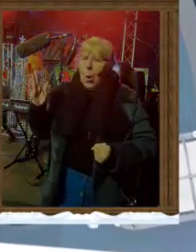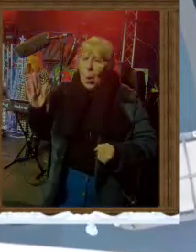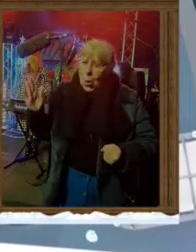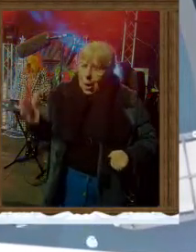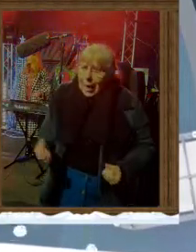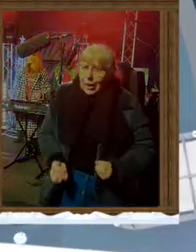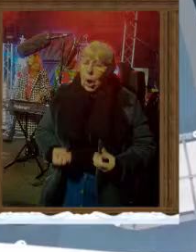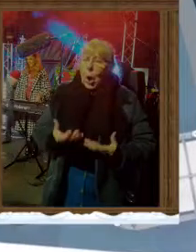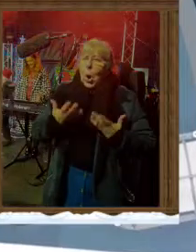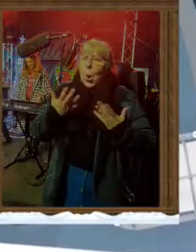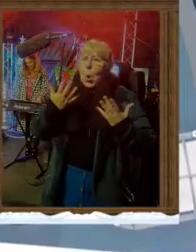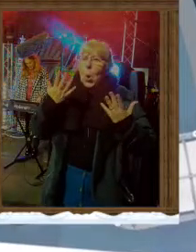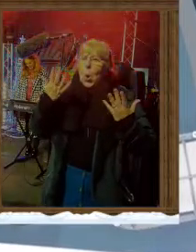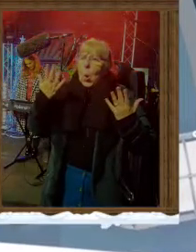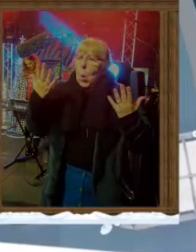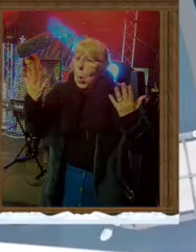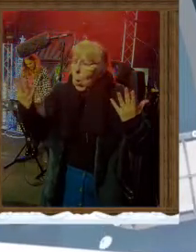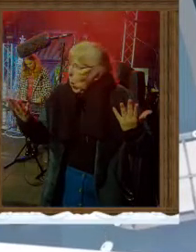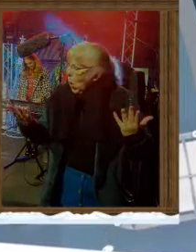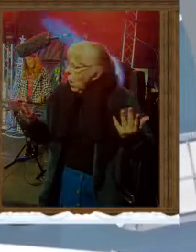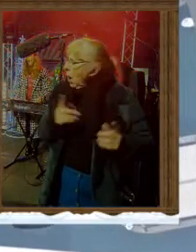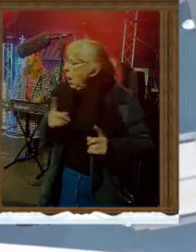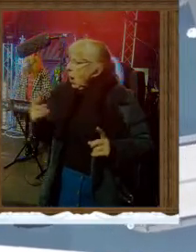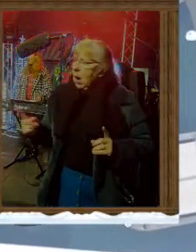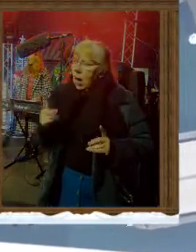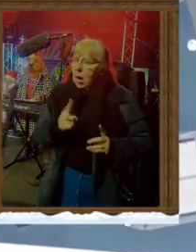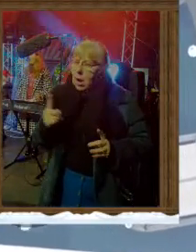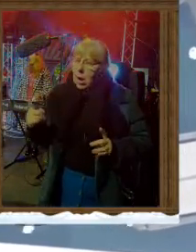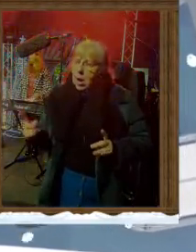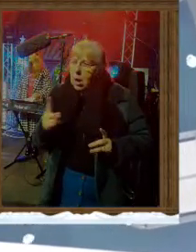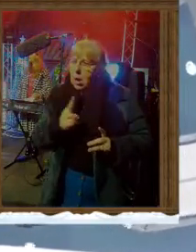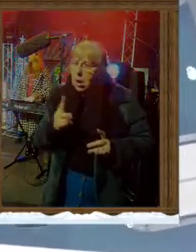Oh, we're not loud enough. Let it go. Oh,